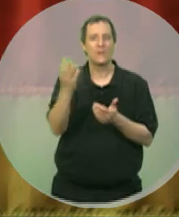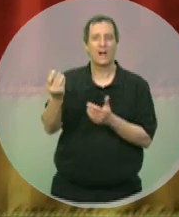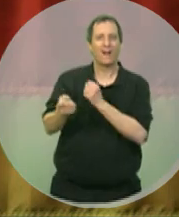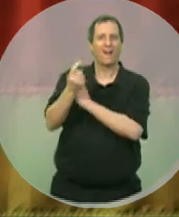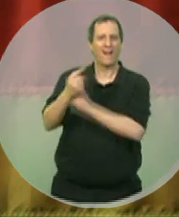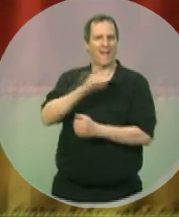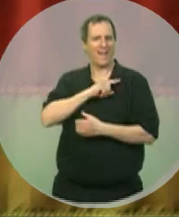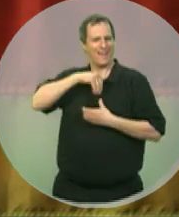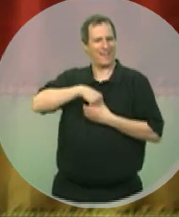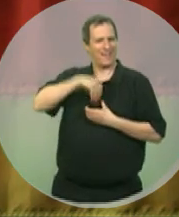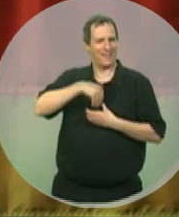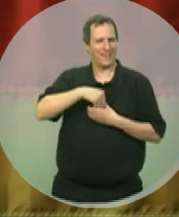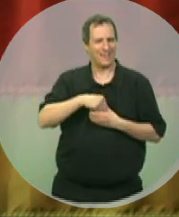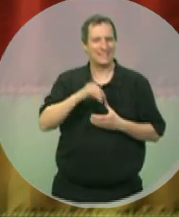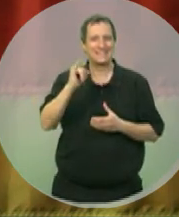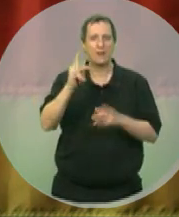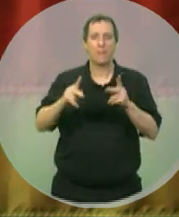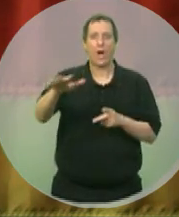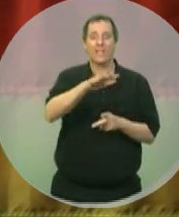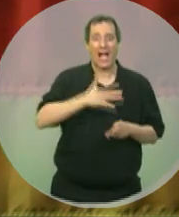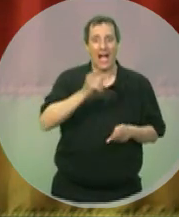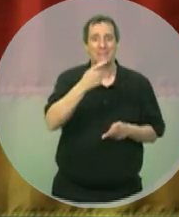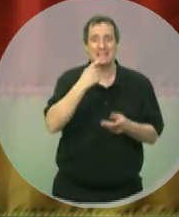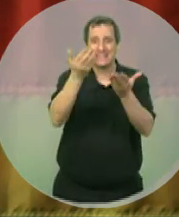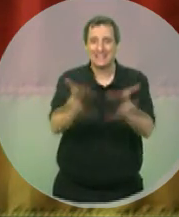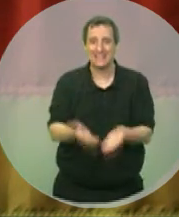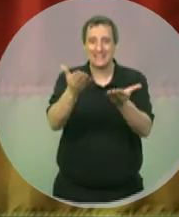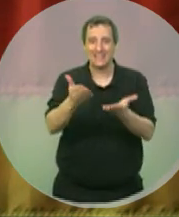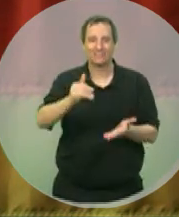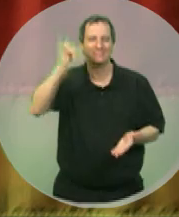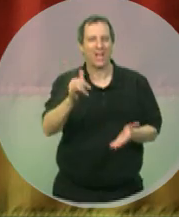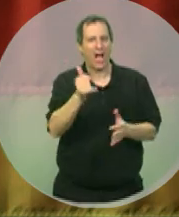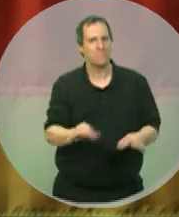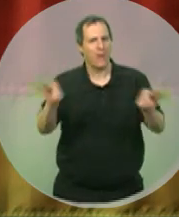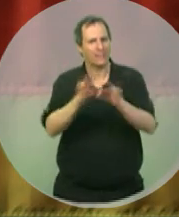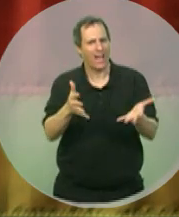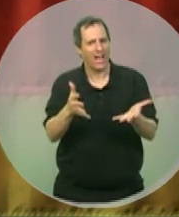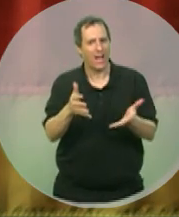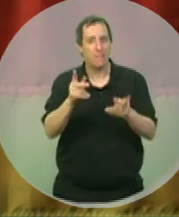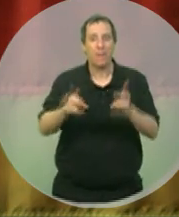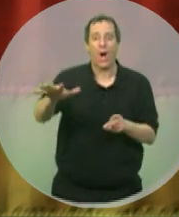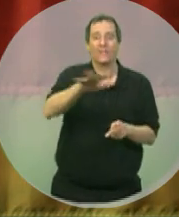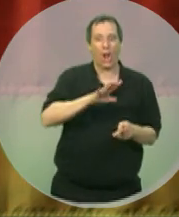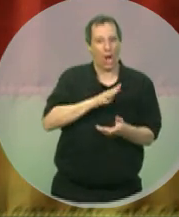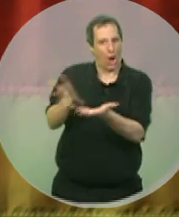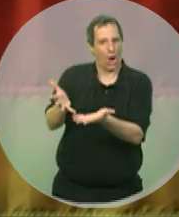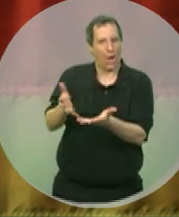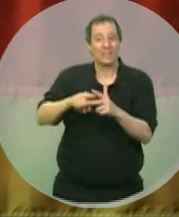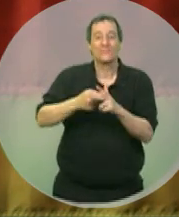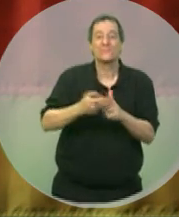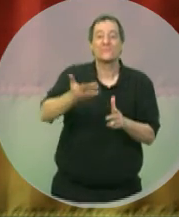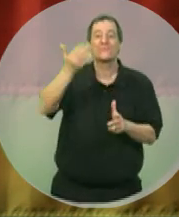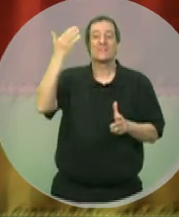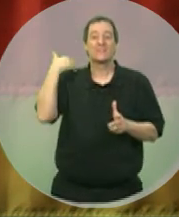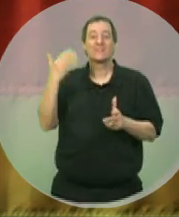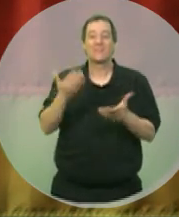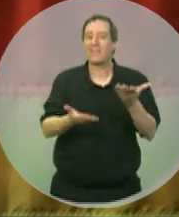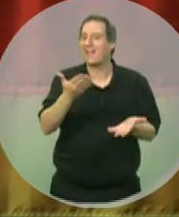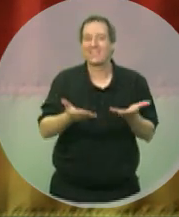I had were internal. If people love you for who you are, that's the most important thing. And they're out